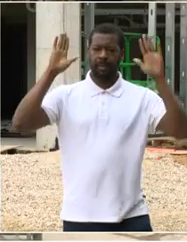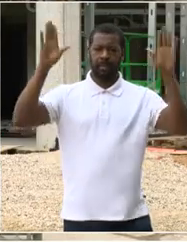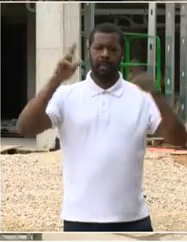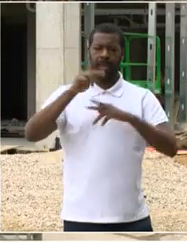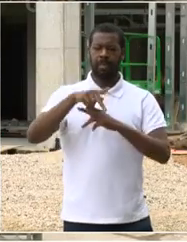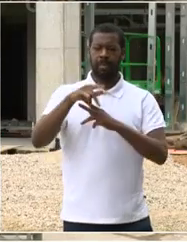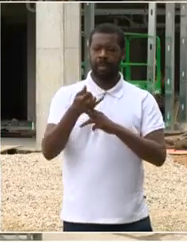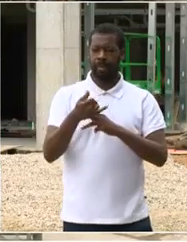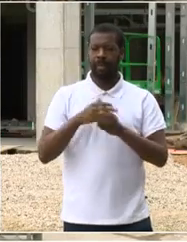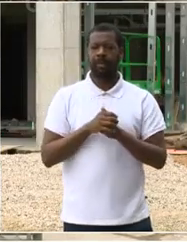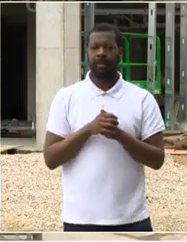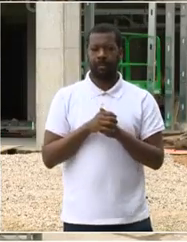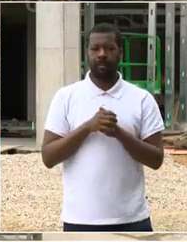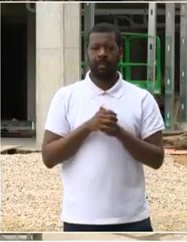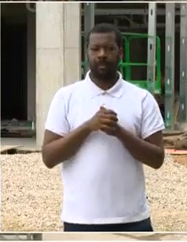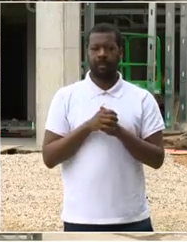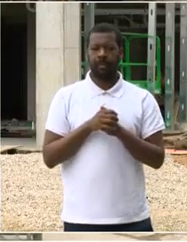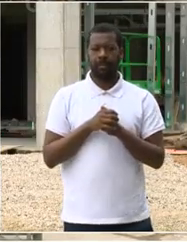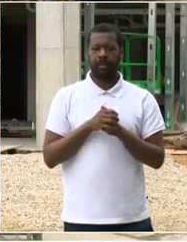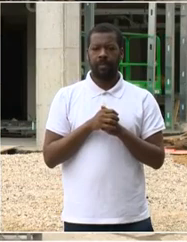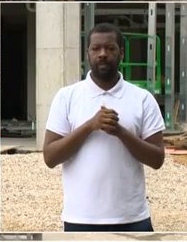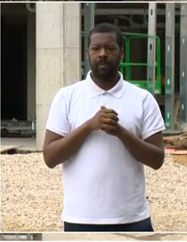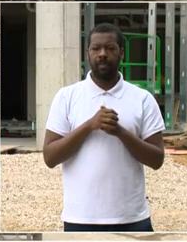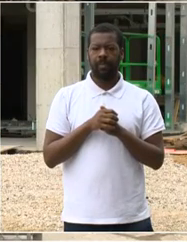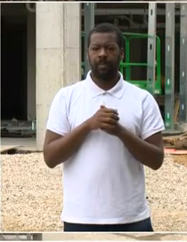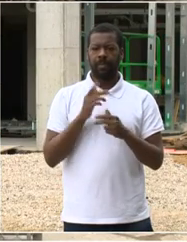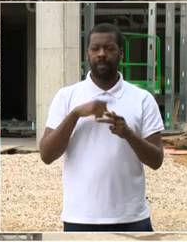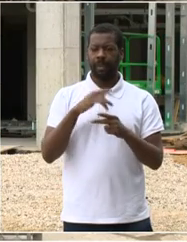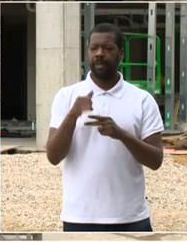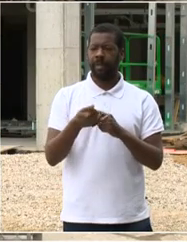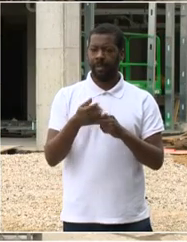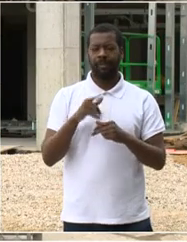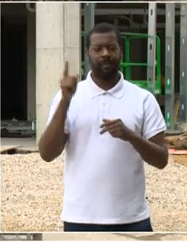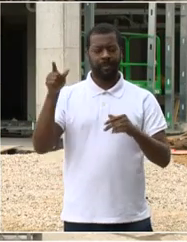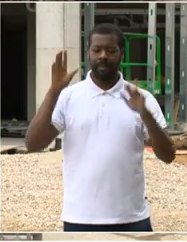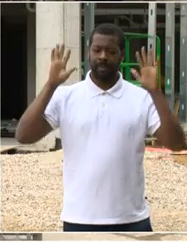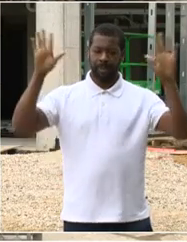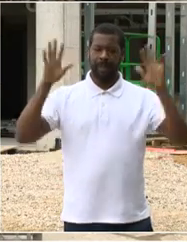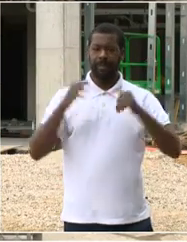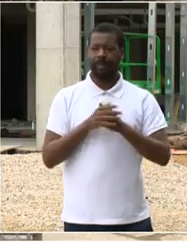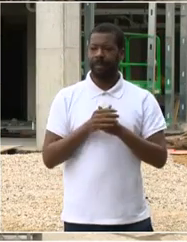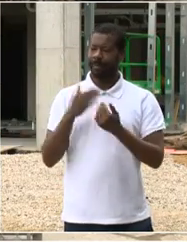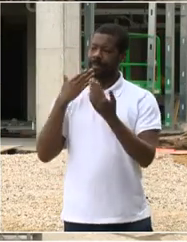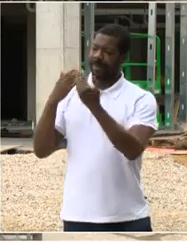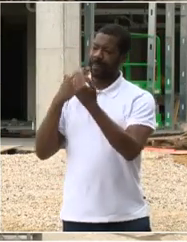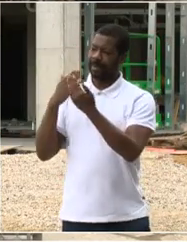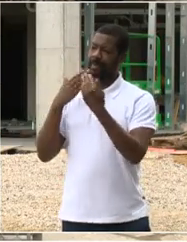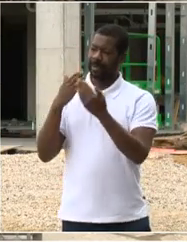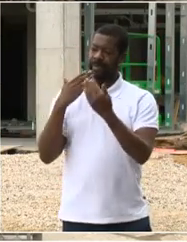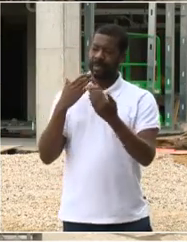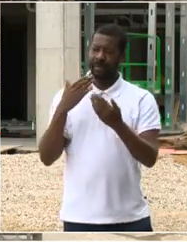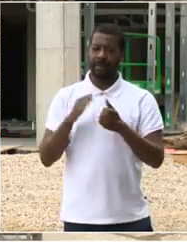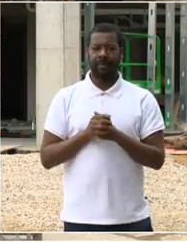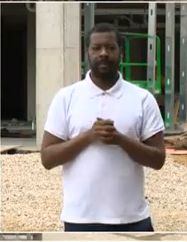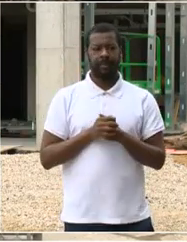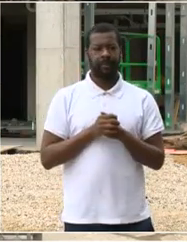project that she is helping to lead now. So let's give Layla a big round of